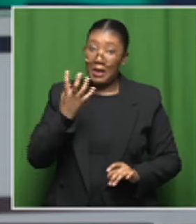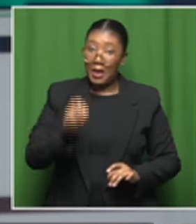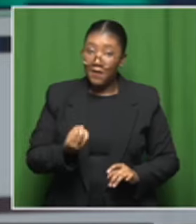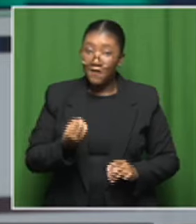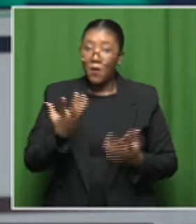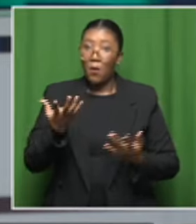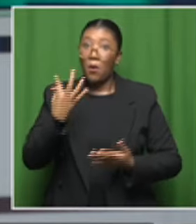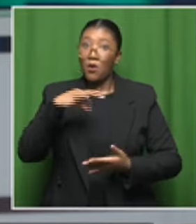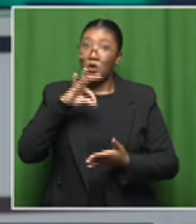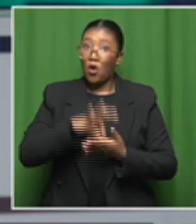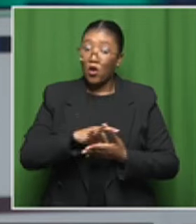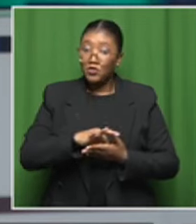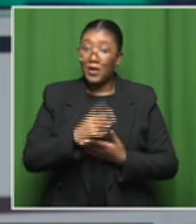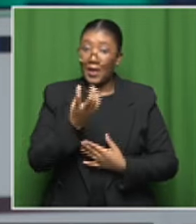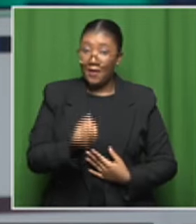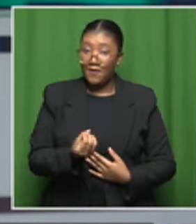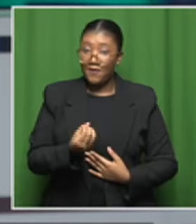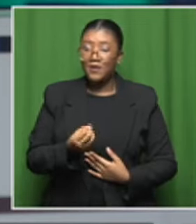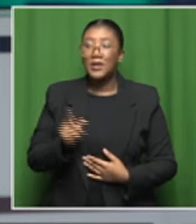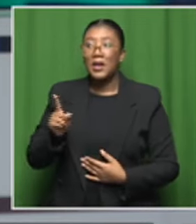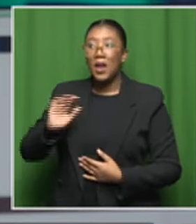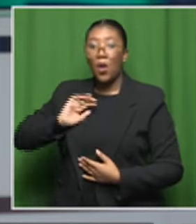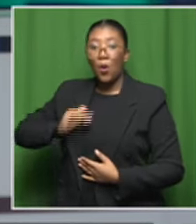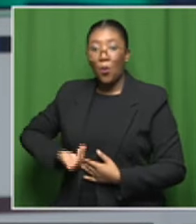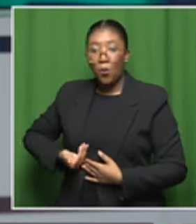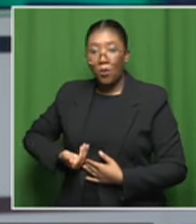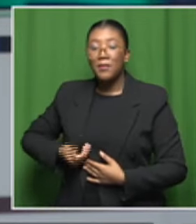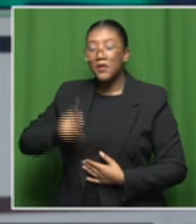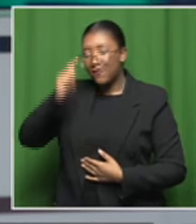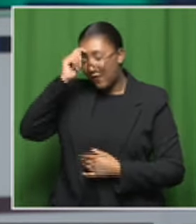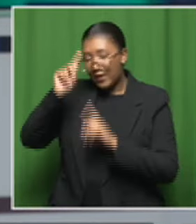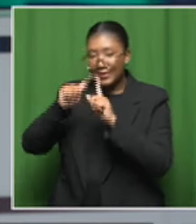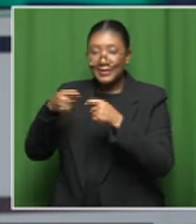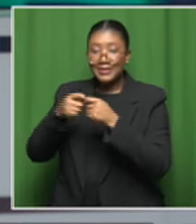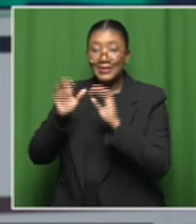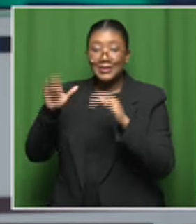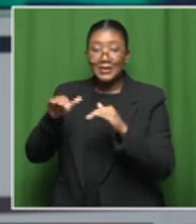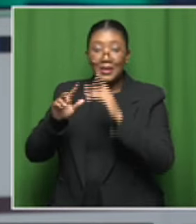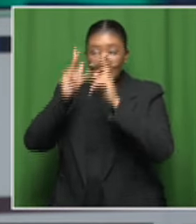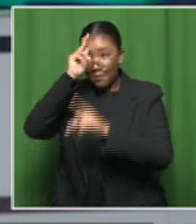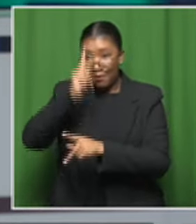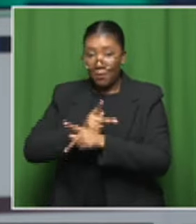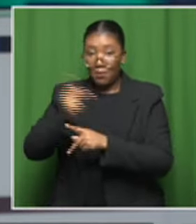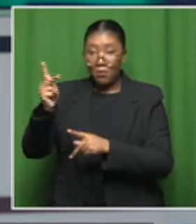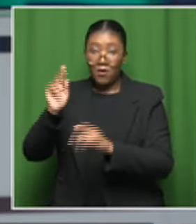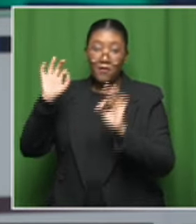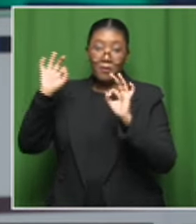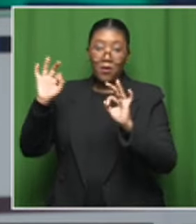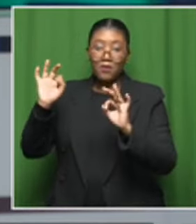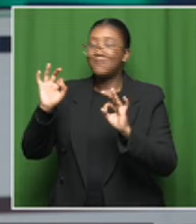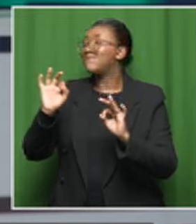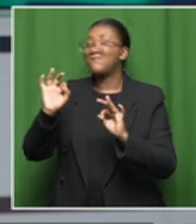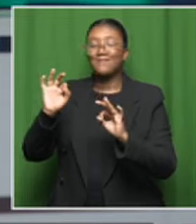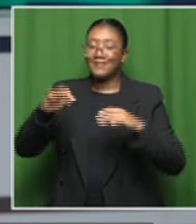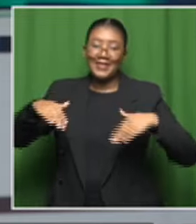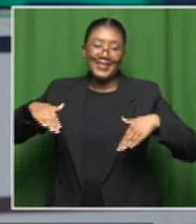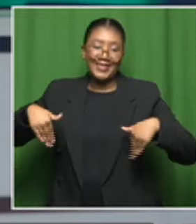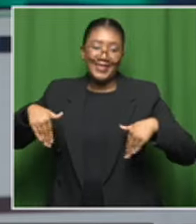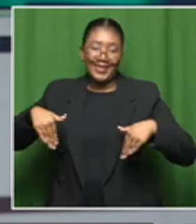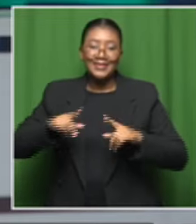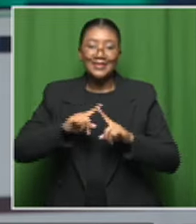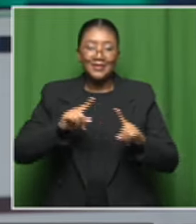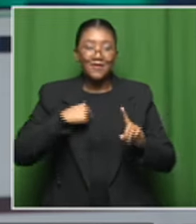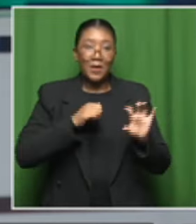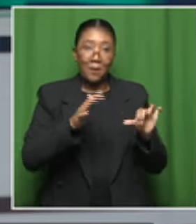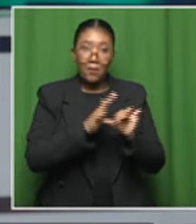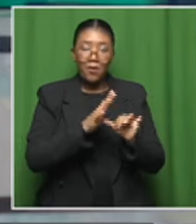know, our women's league is not professional as yet. This is something that we are looking to do. Yes, there are some boxes that we need to tick in order for us to make sure